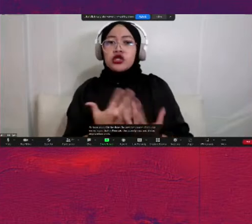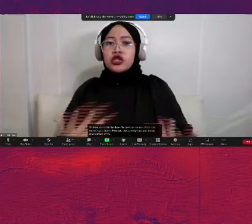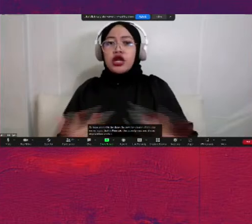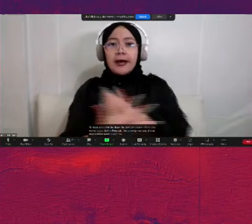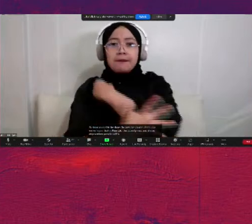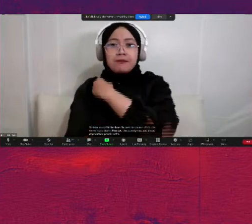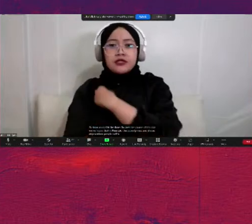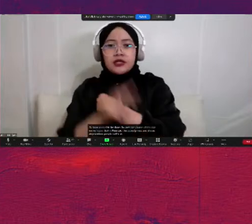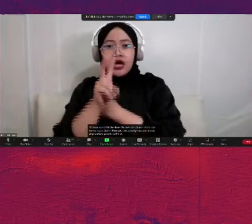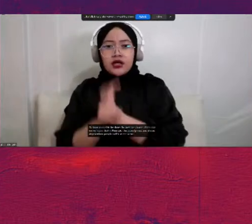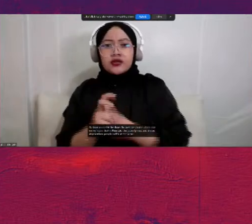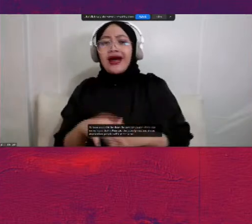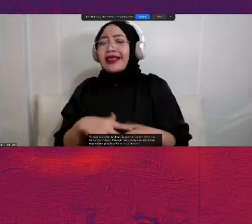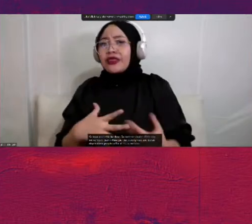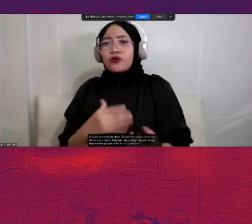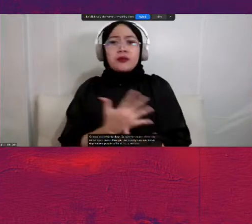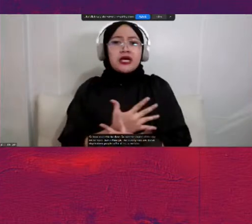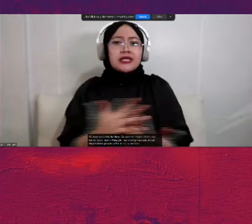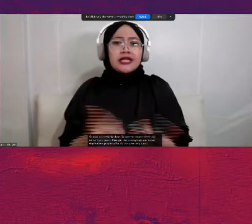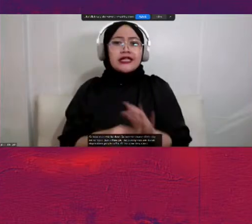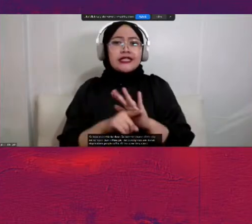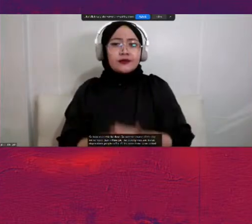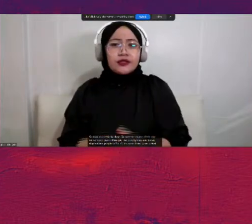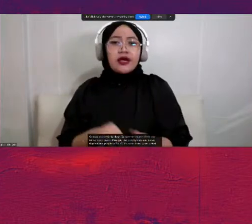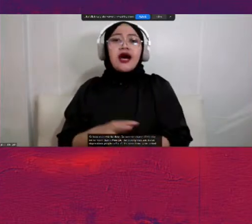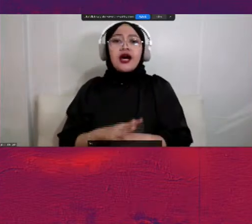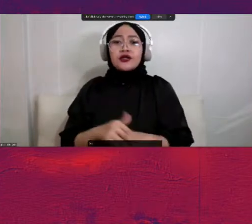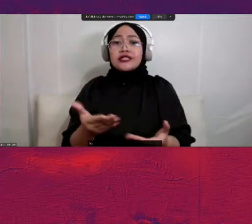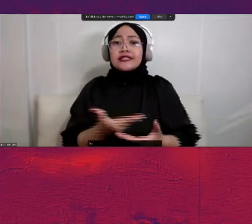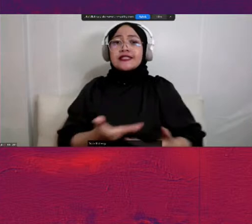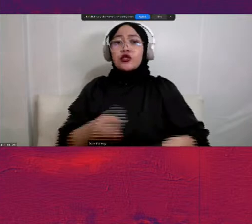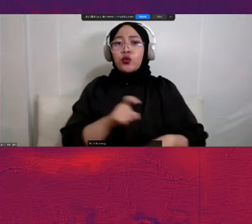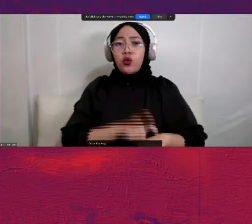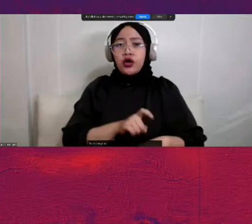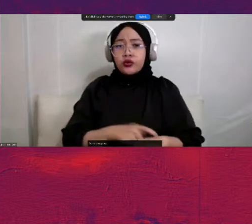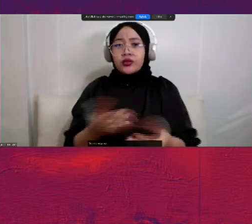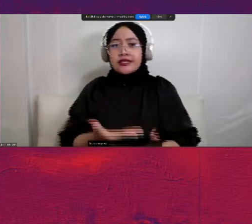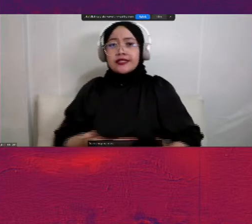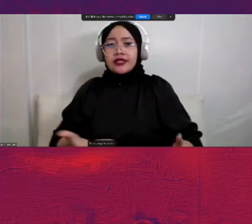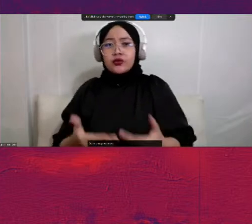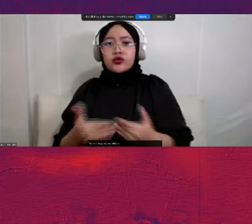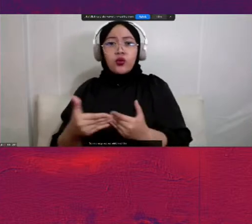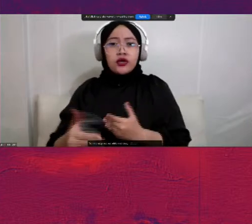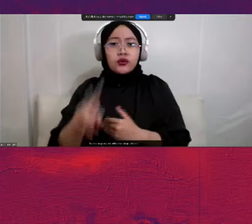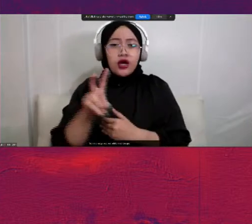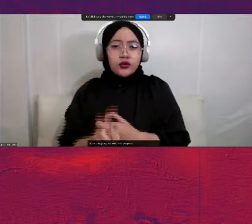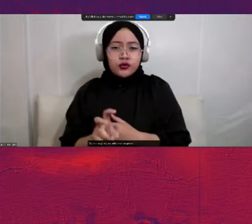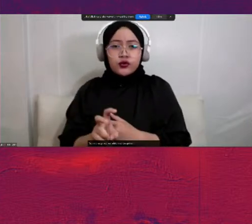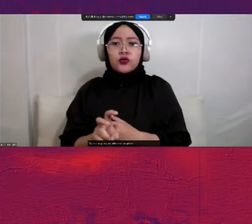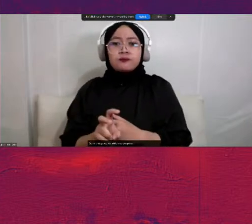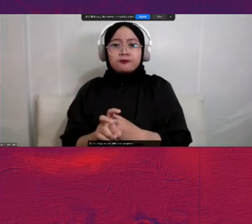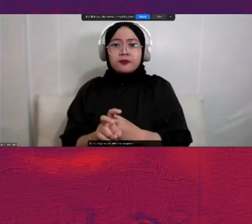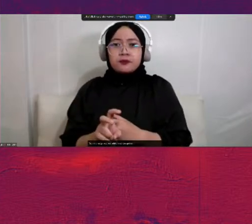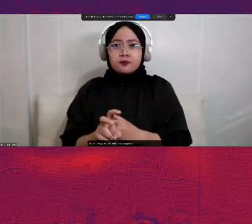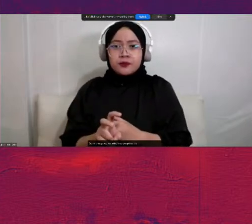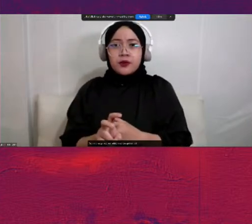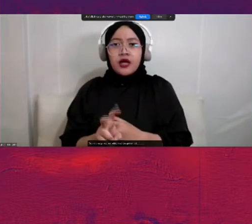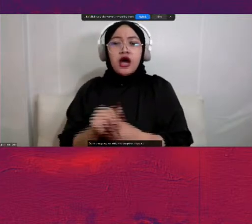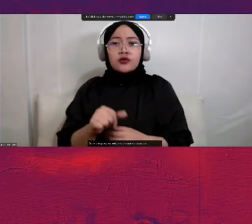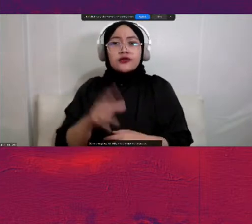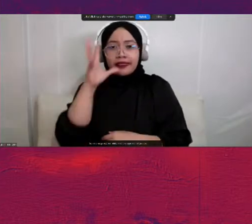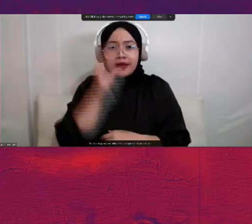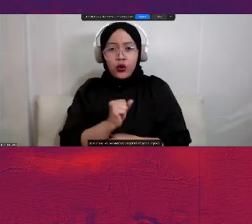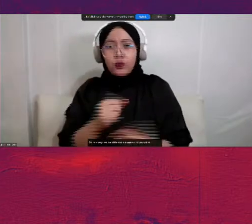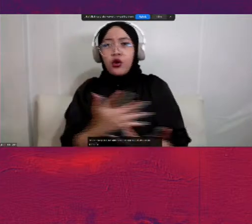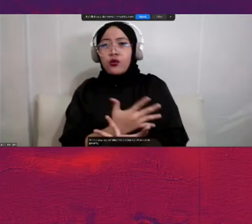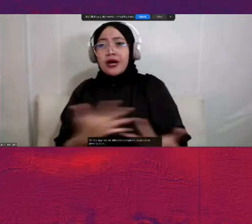people suffer at the same time, at the same period. So in a way, we obtain a snapshot of people